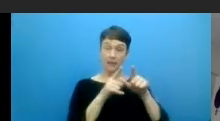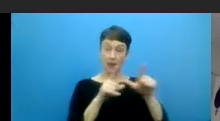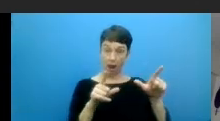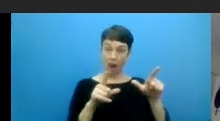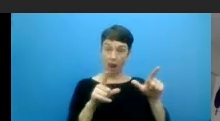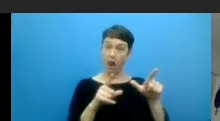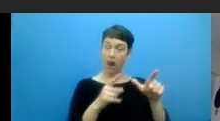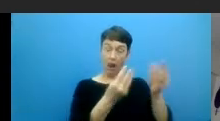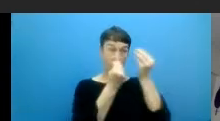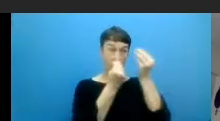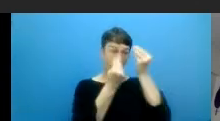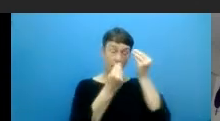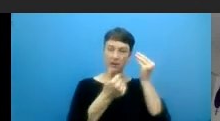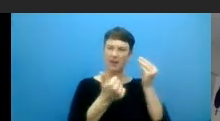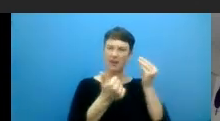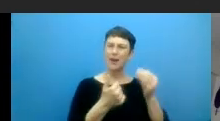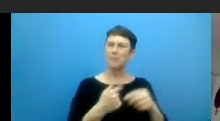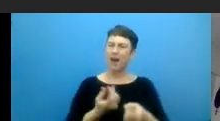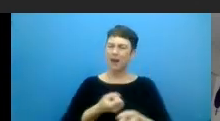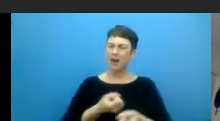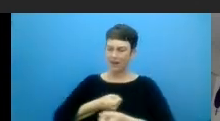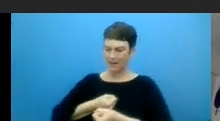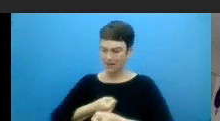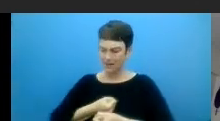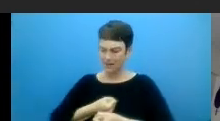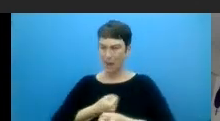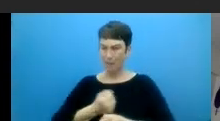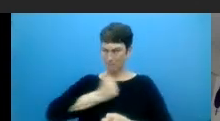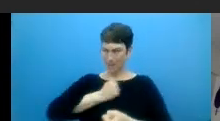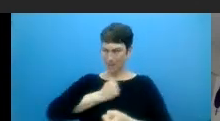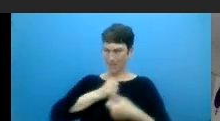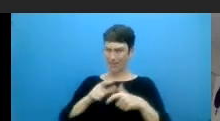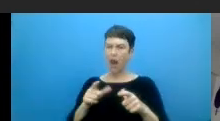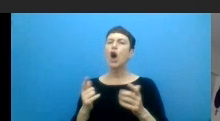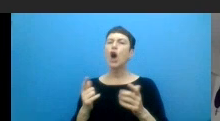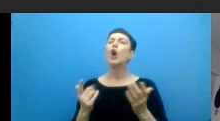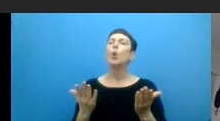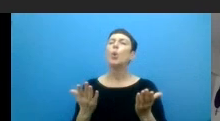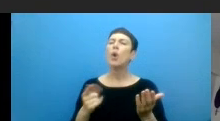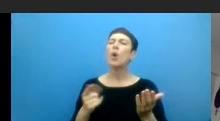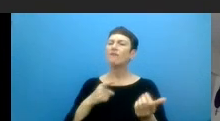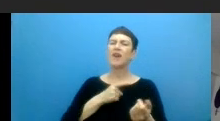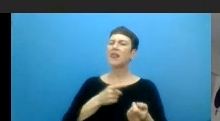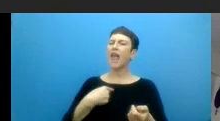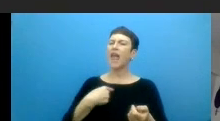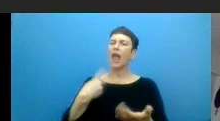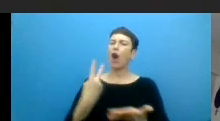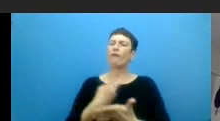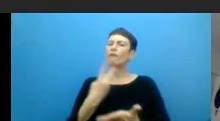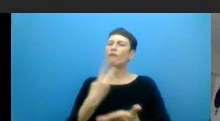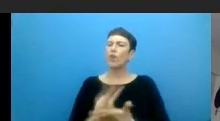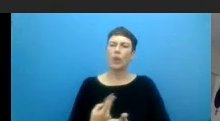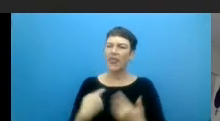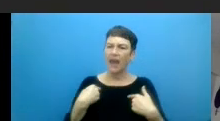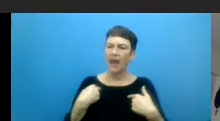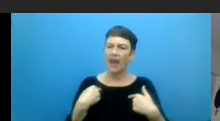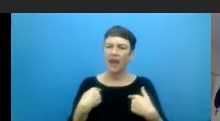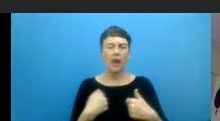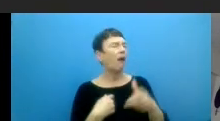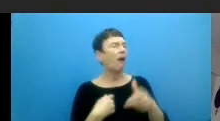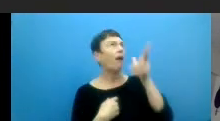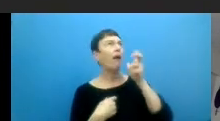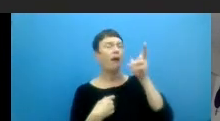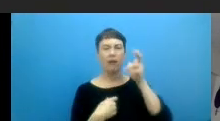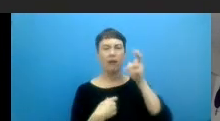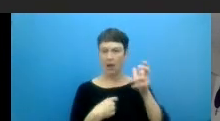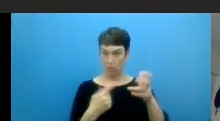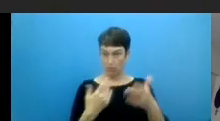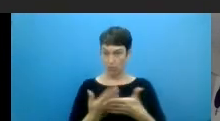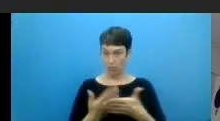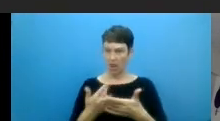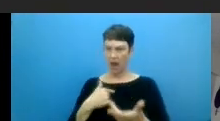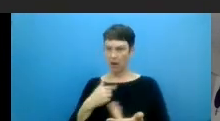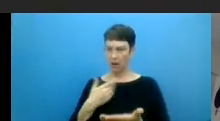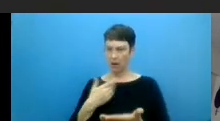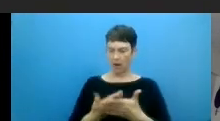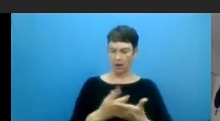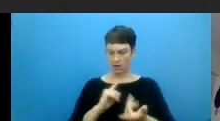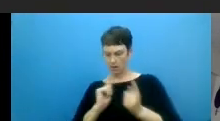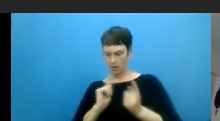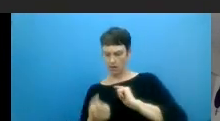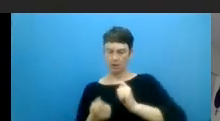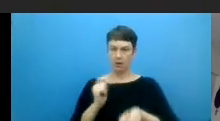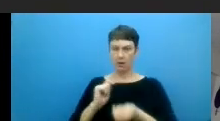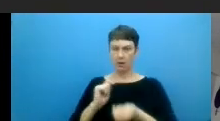the notion that we can't almost switch between languages while writing is something that